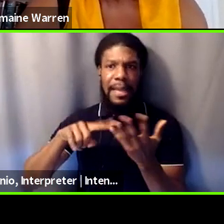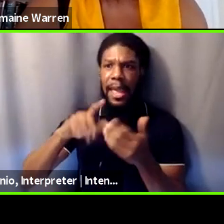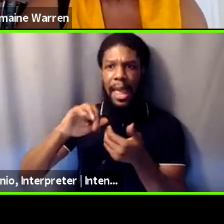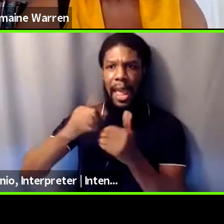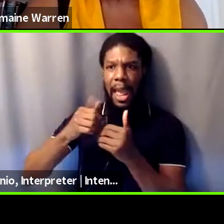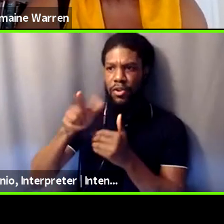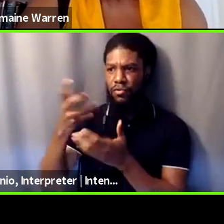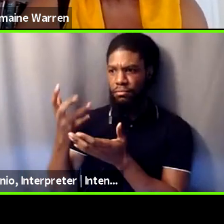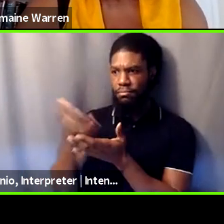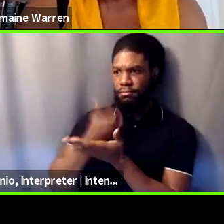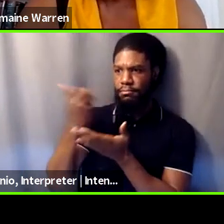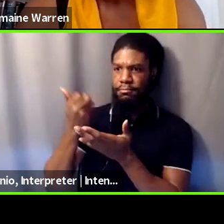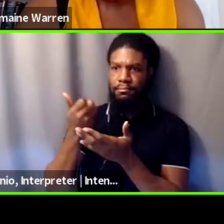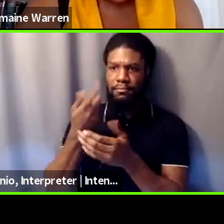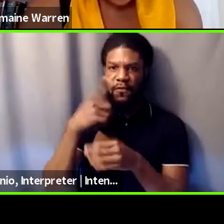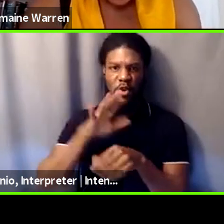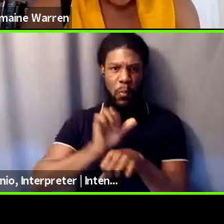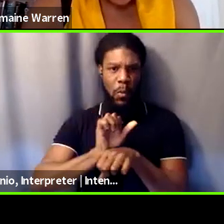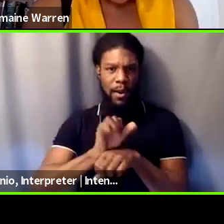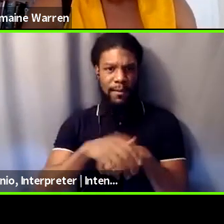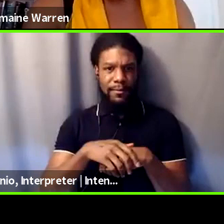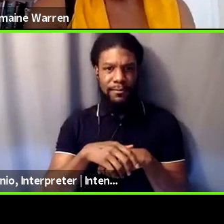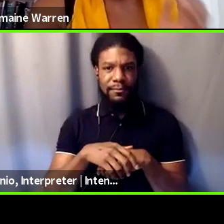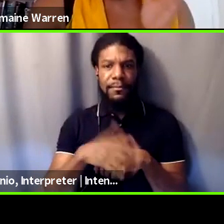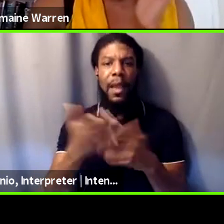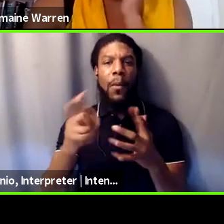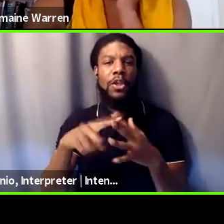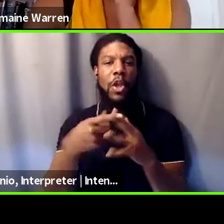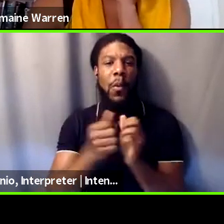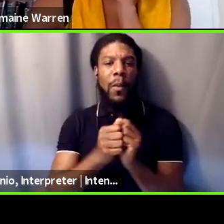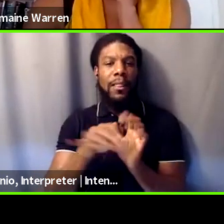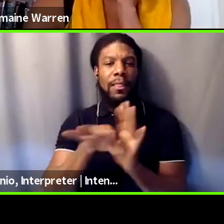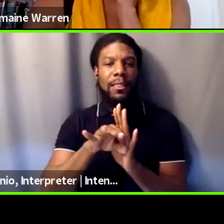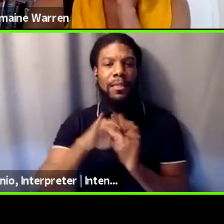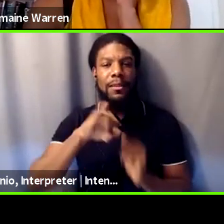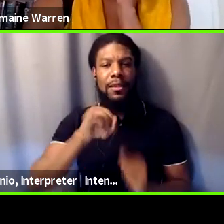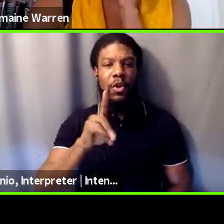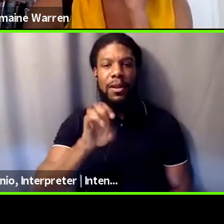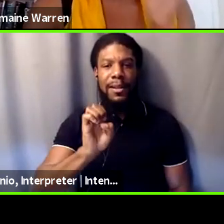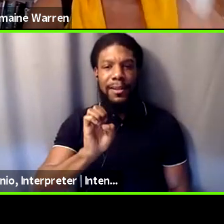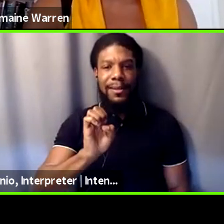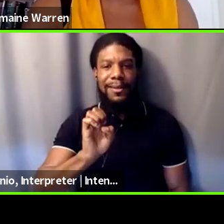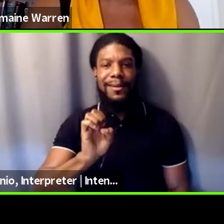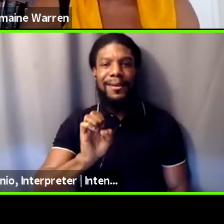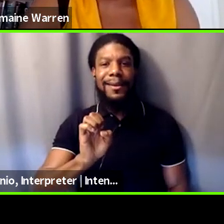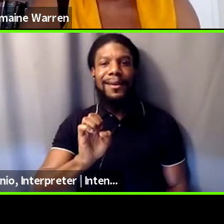you? Let's start with Jodie. As your eyebrows wrinkle.